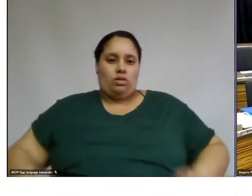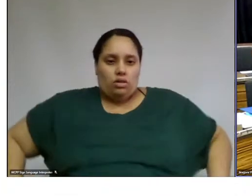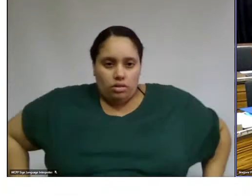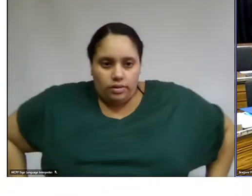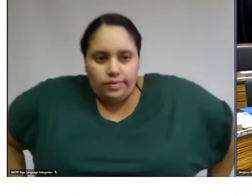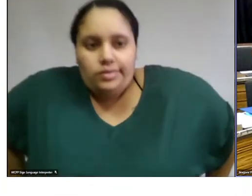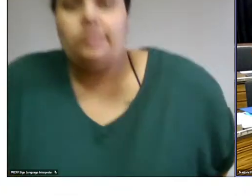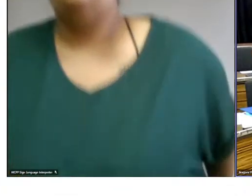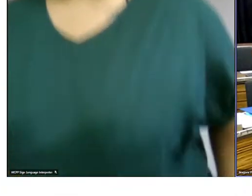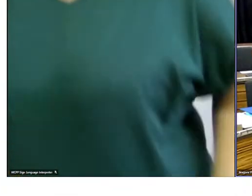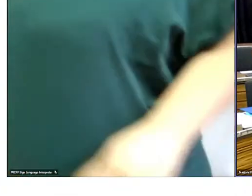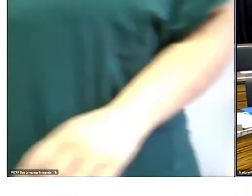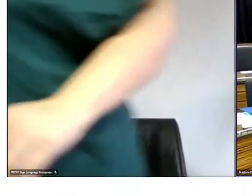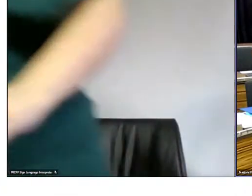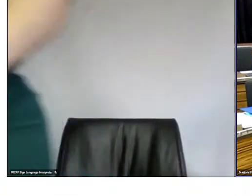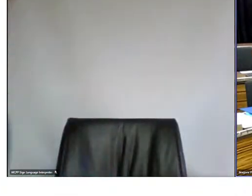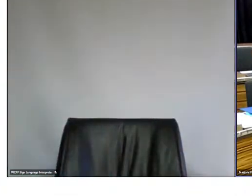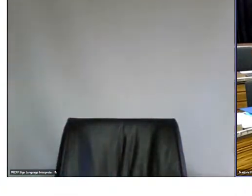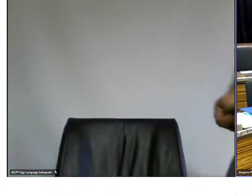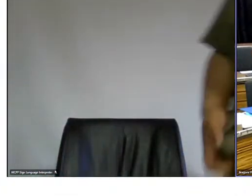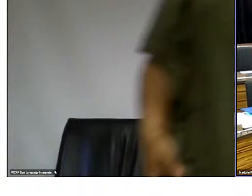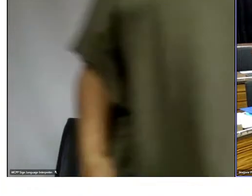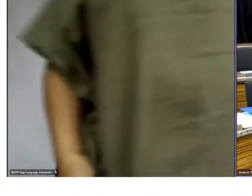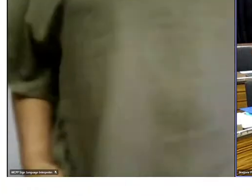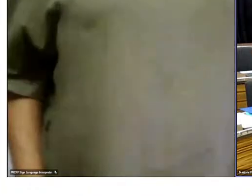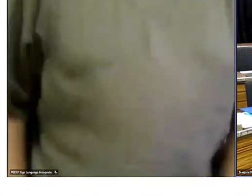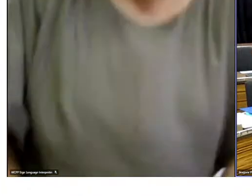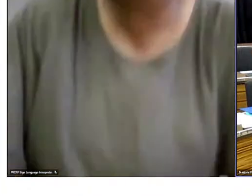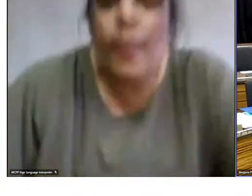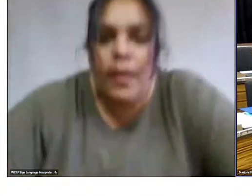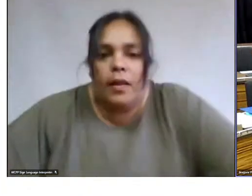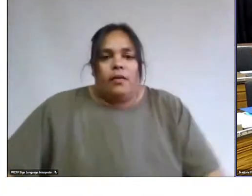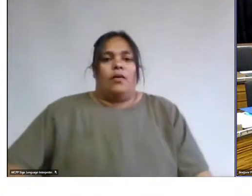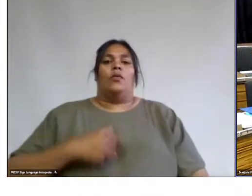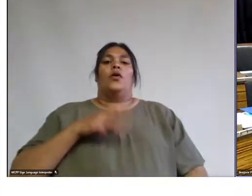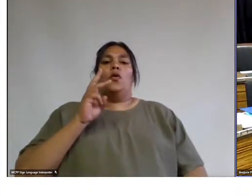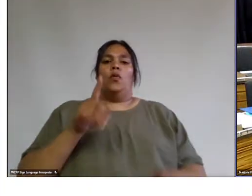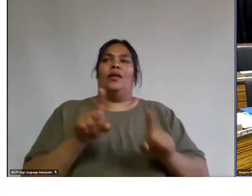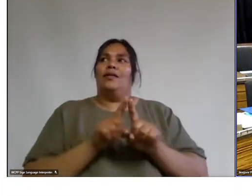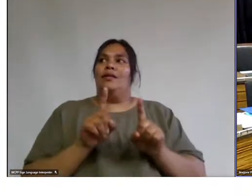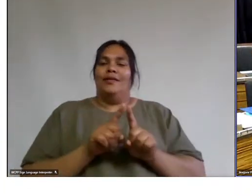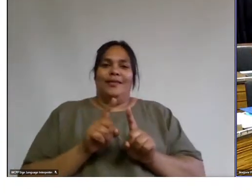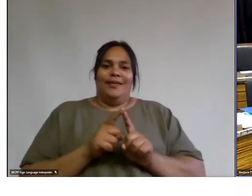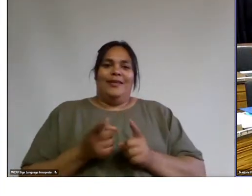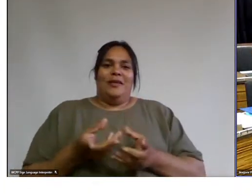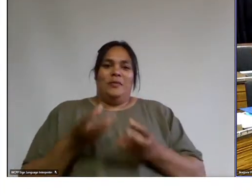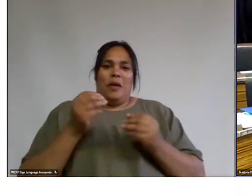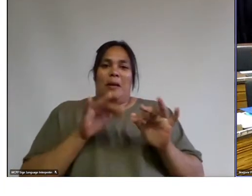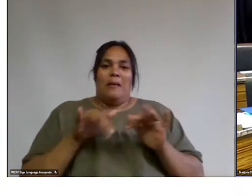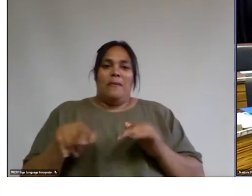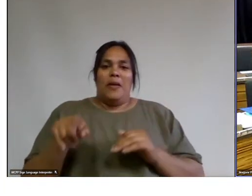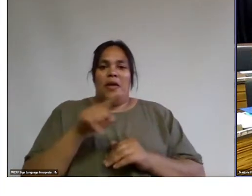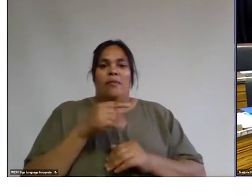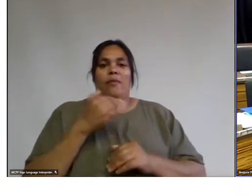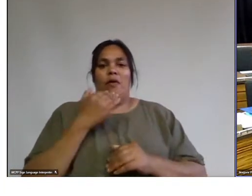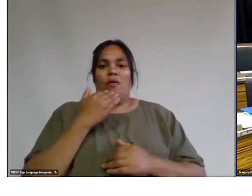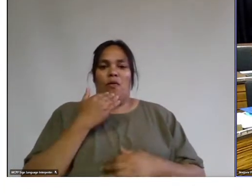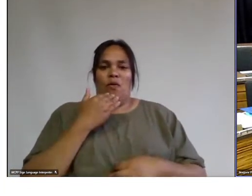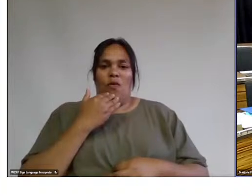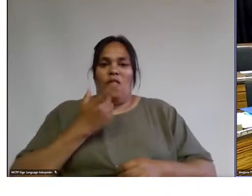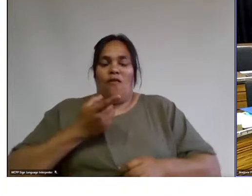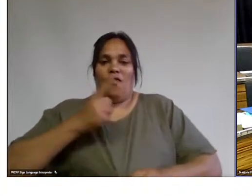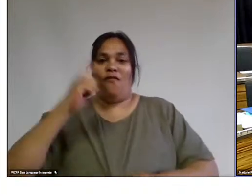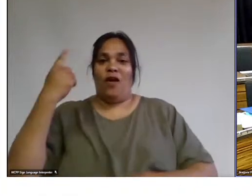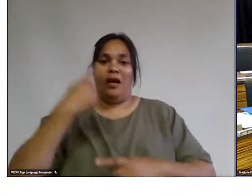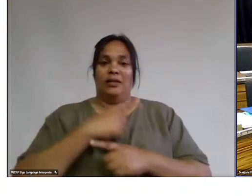now, still applying. And we will find also that there will be people who arrive on the first